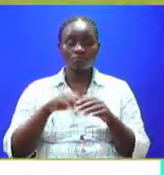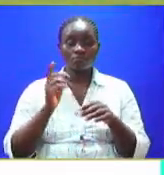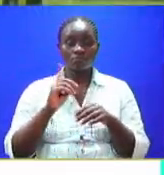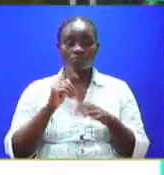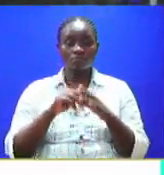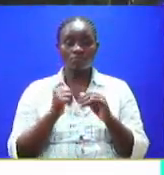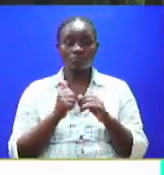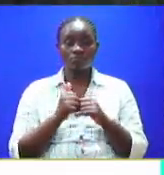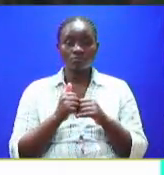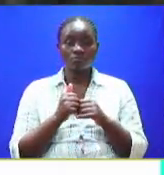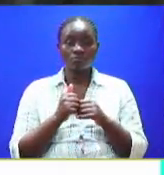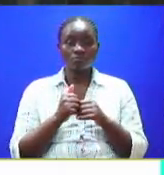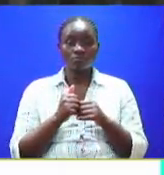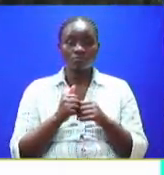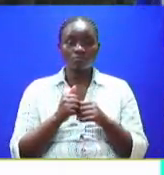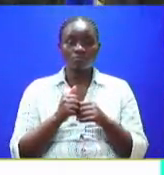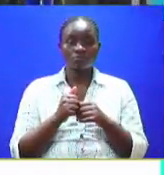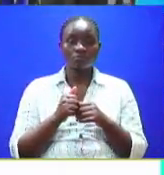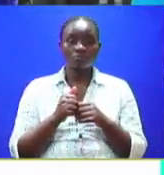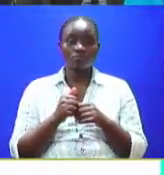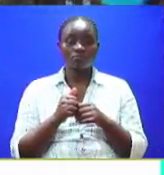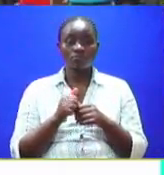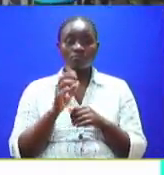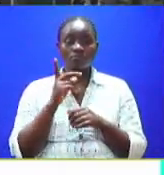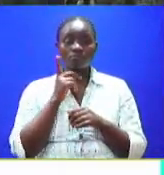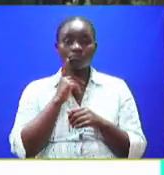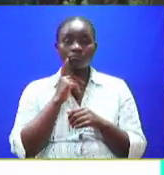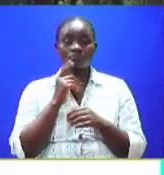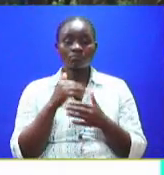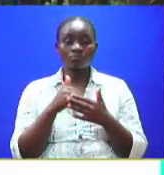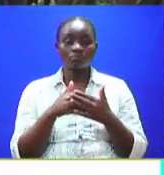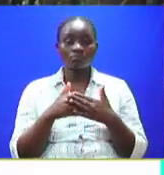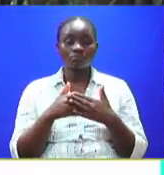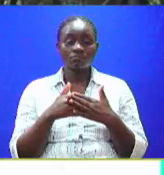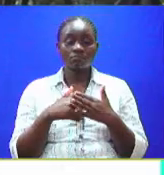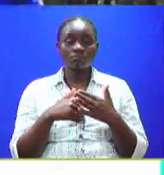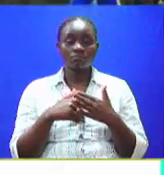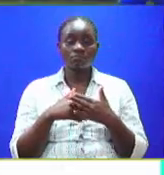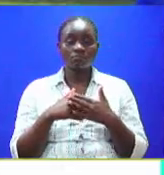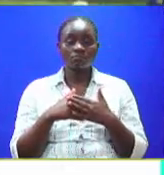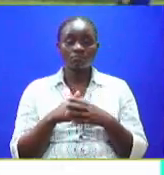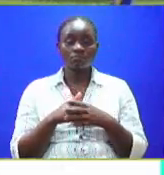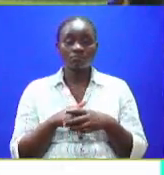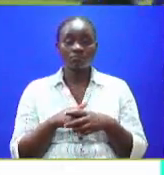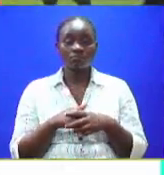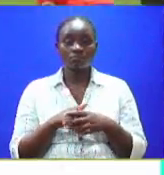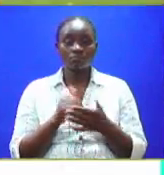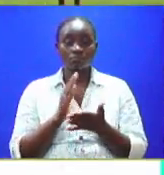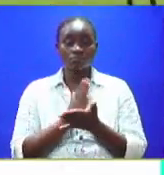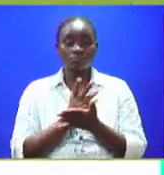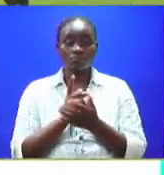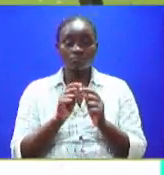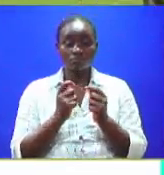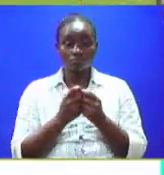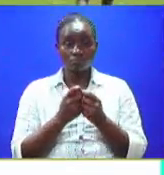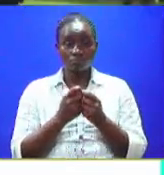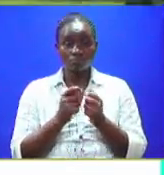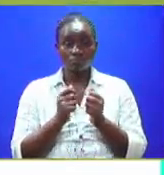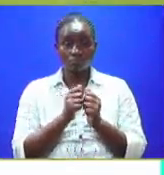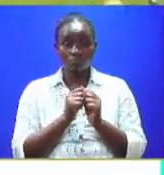Nyanza Regional League ase Ntunda ya Ankyo maiga yoko baba nyankongo wechi playoffs ega ti yechitimu echiga amona Enchor